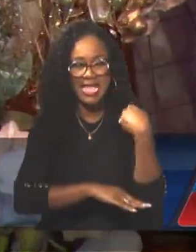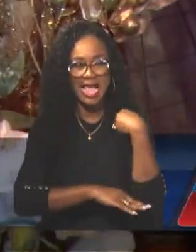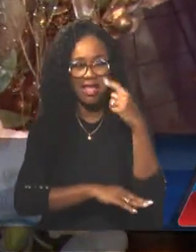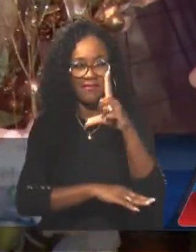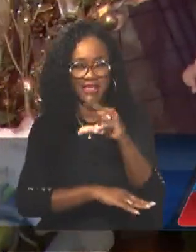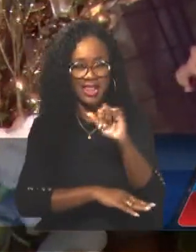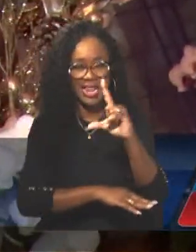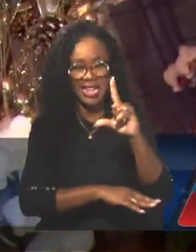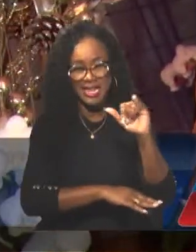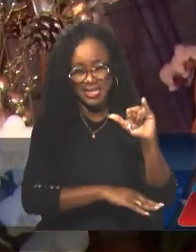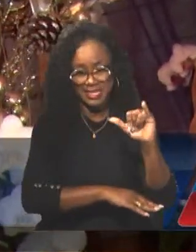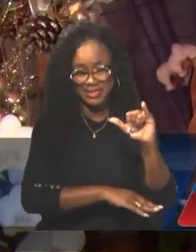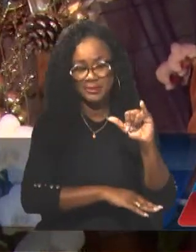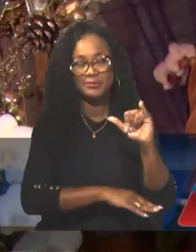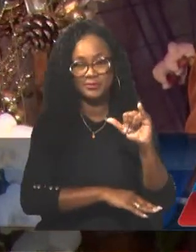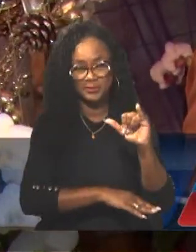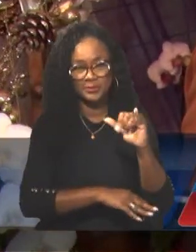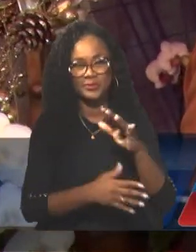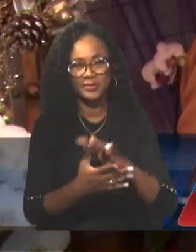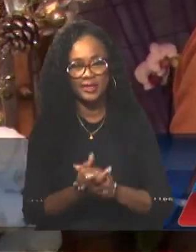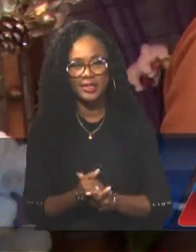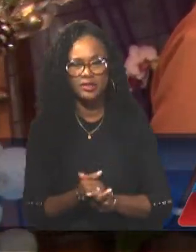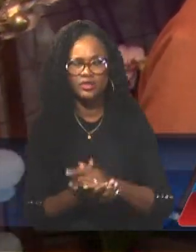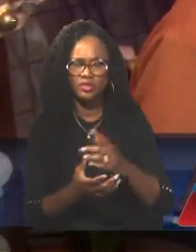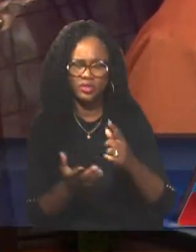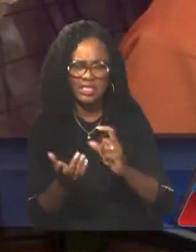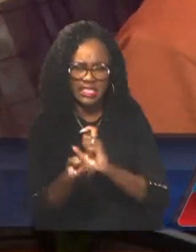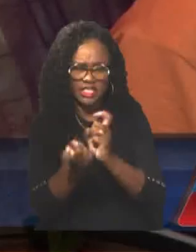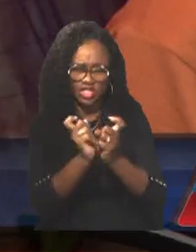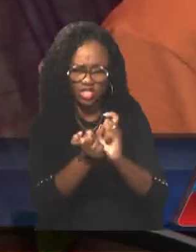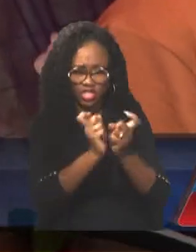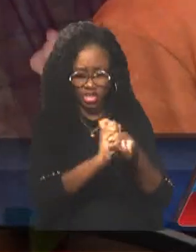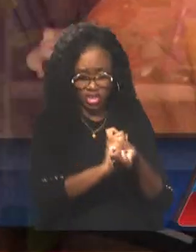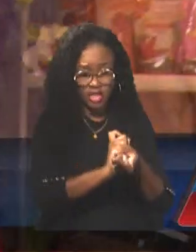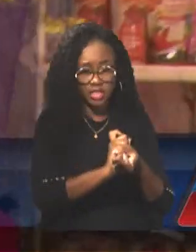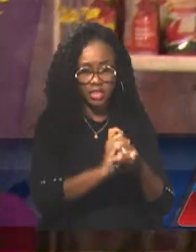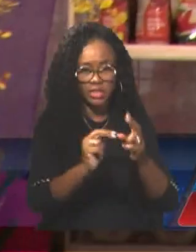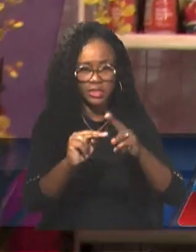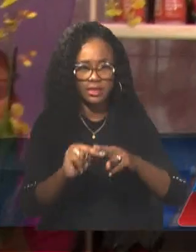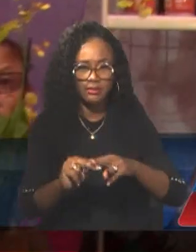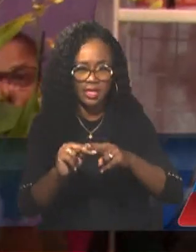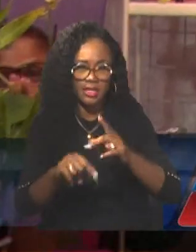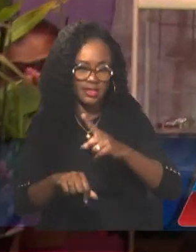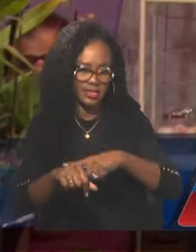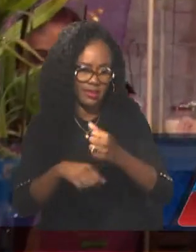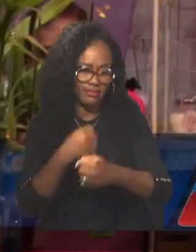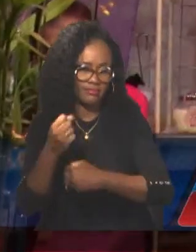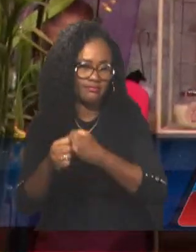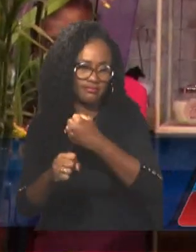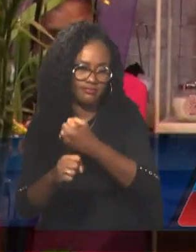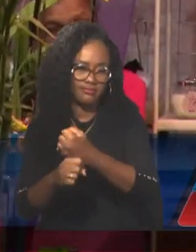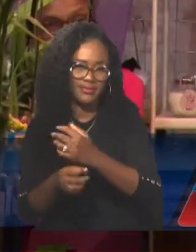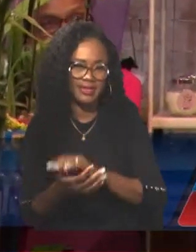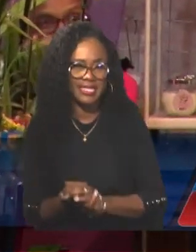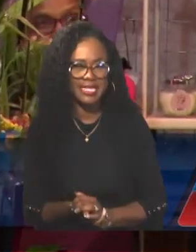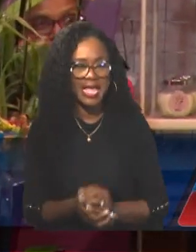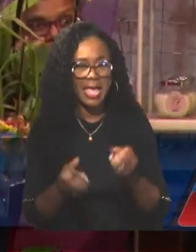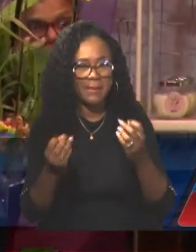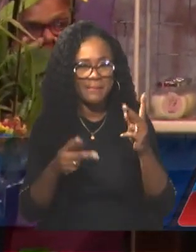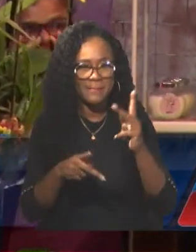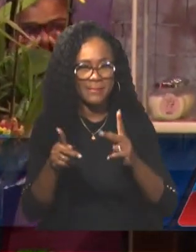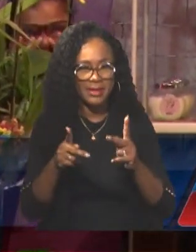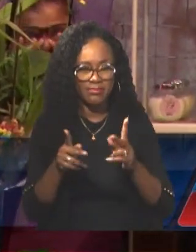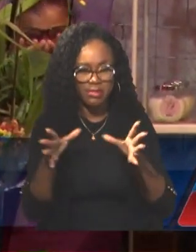the different buying periods, the product portfolio changes to suit the customer taste. Mr. Rahman believes many clients gravitate